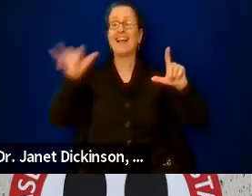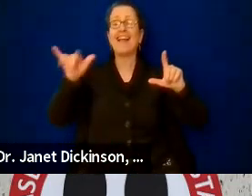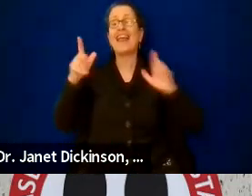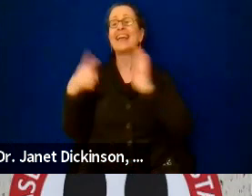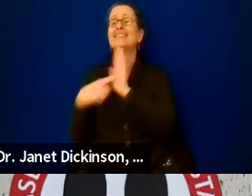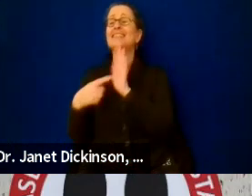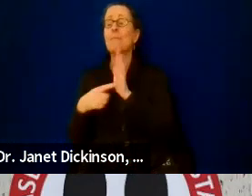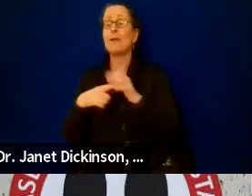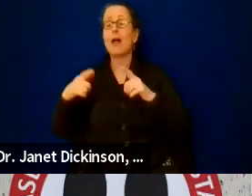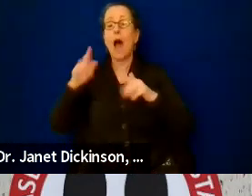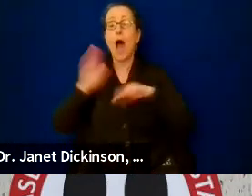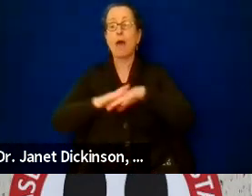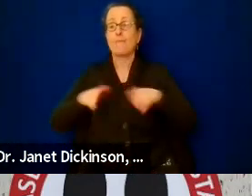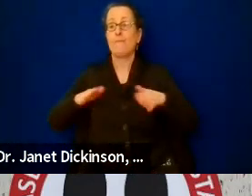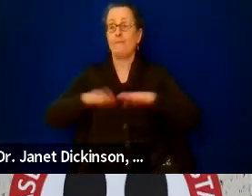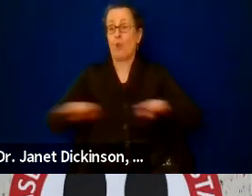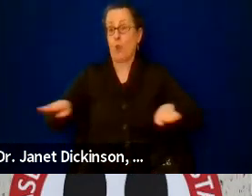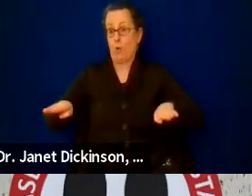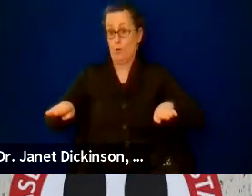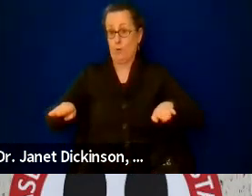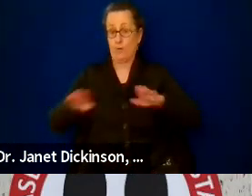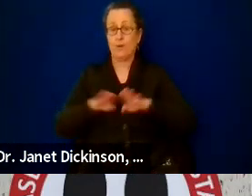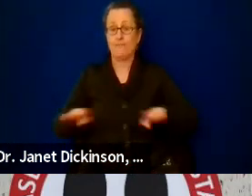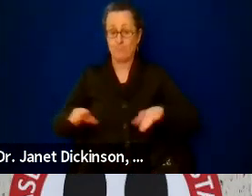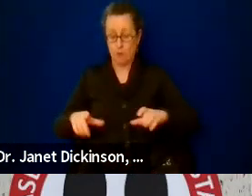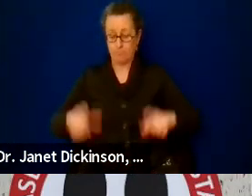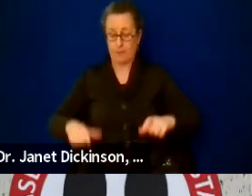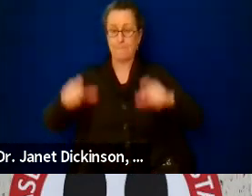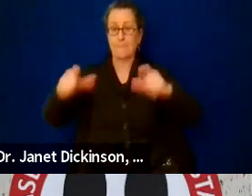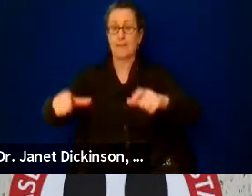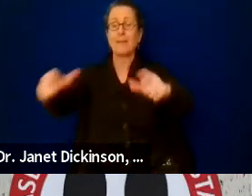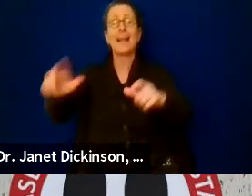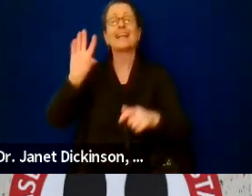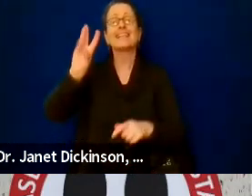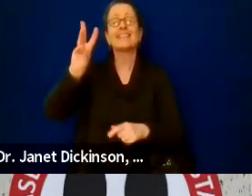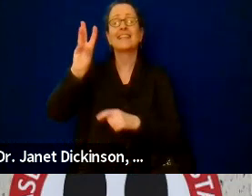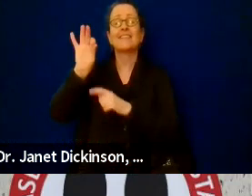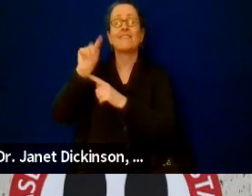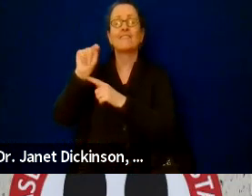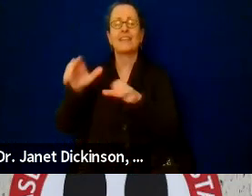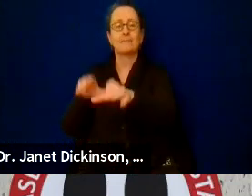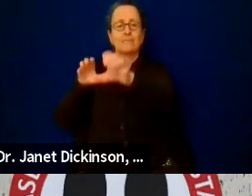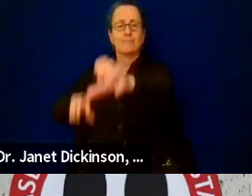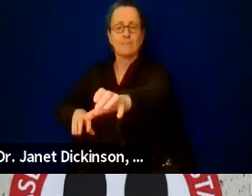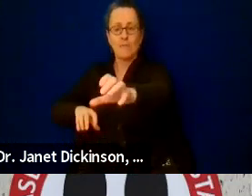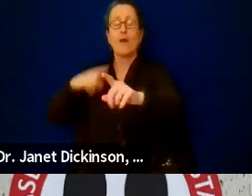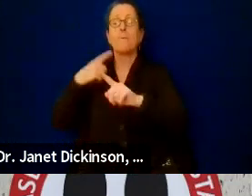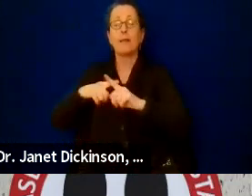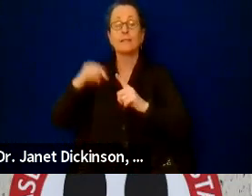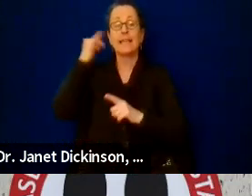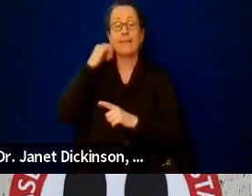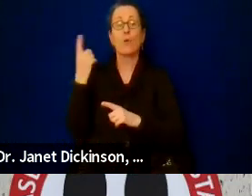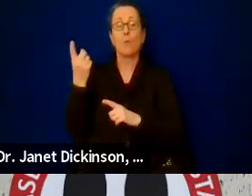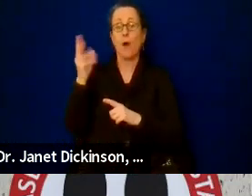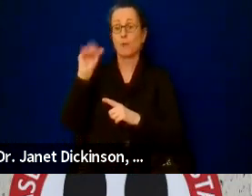Principal Patno mentioned, everybody's mapped out how the traffic will occur in their hallways. So depending on the school, you'll